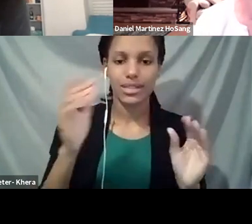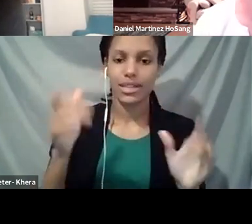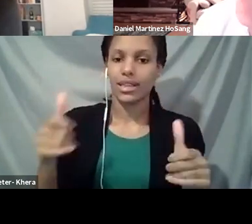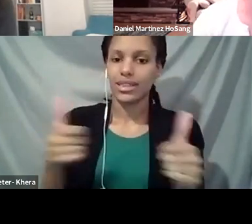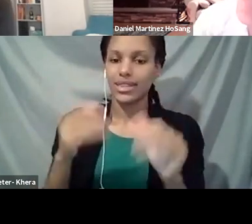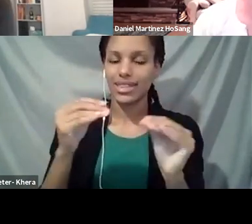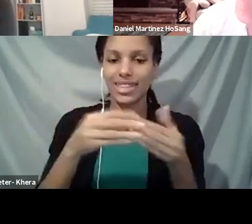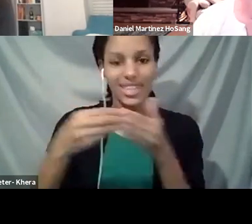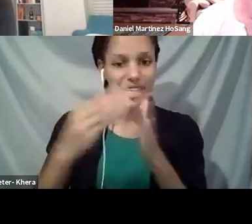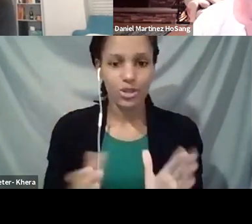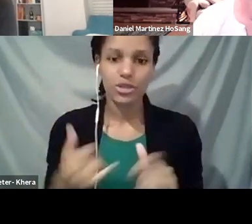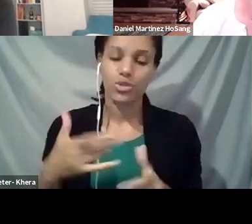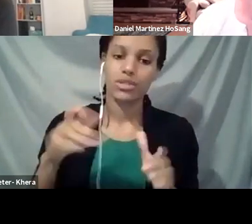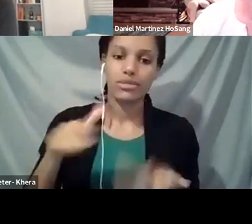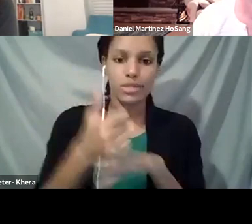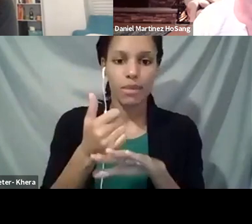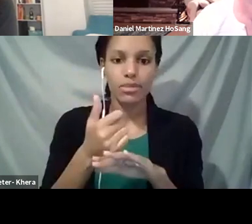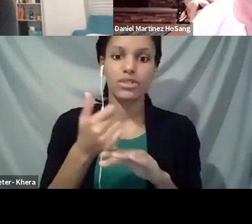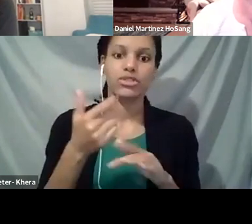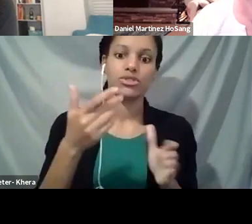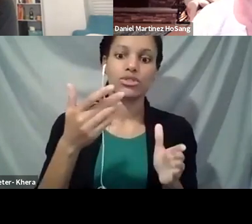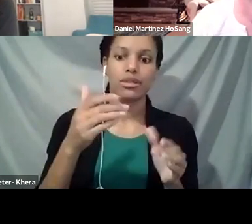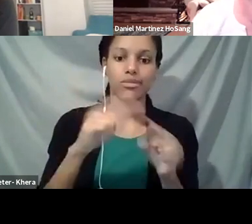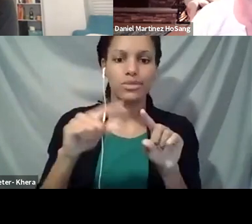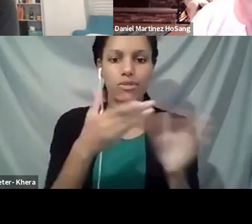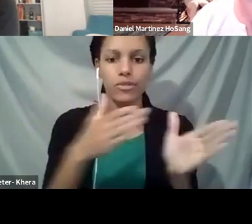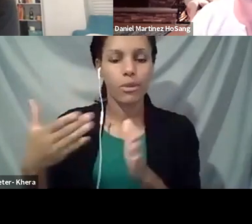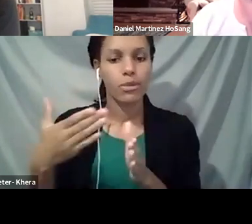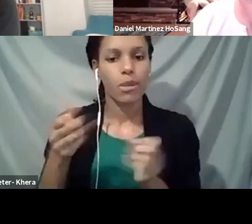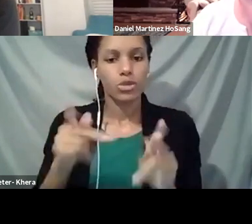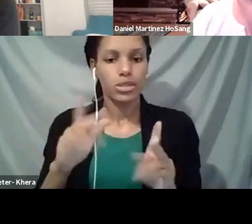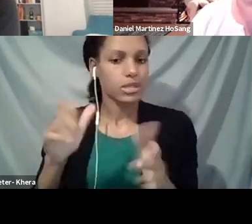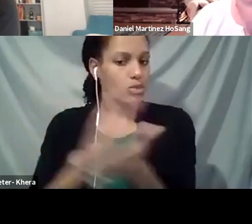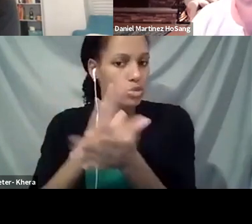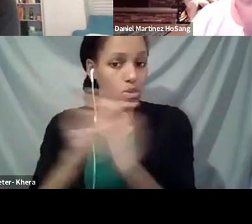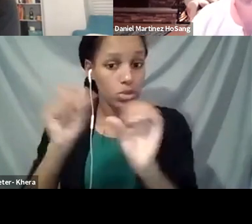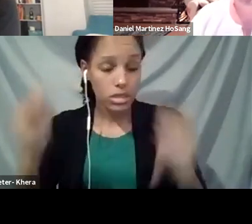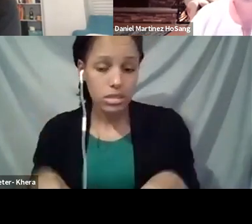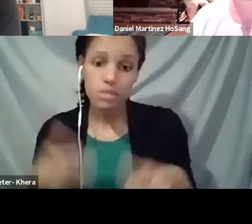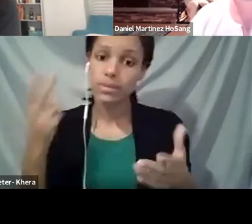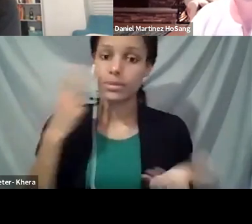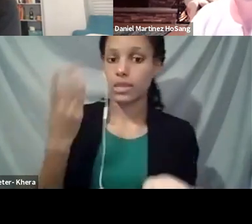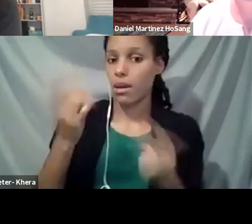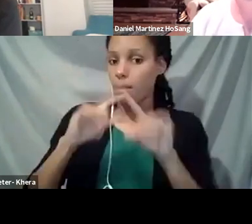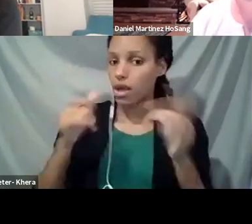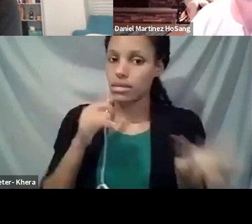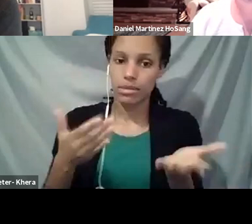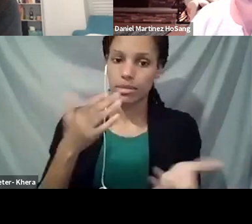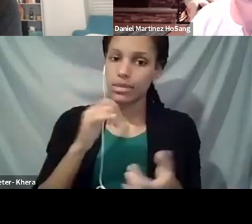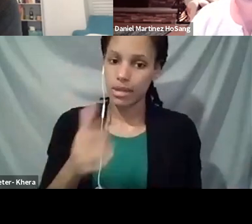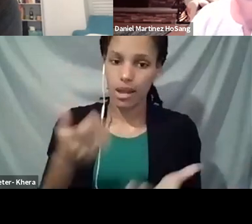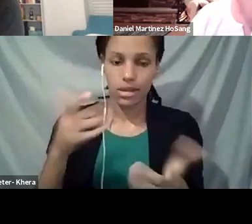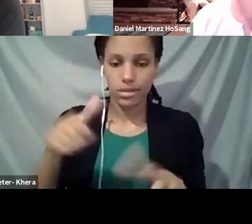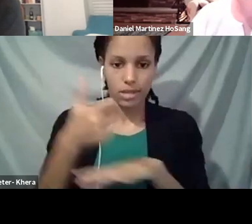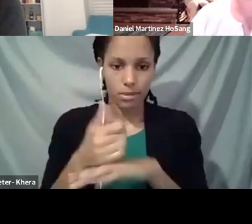the Asian community's voice. So the argument there is, you know, maybe this would not have been the case if the opponents to these